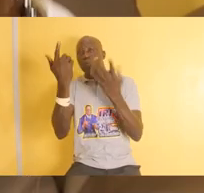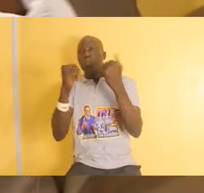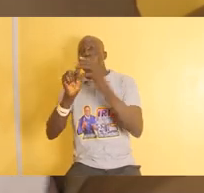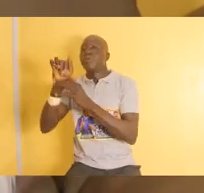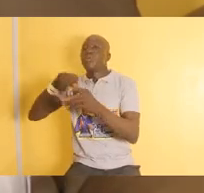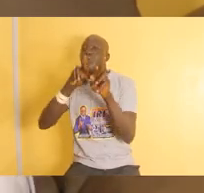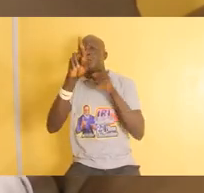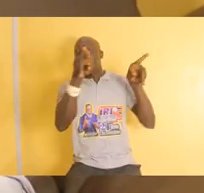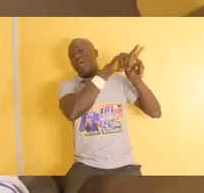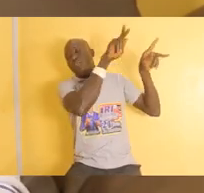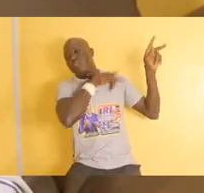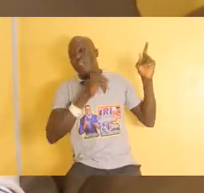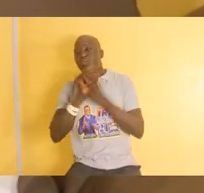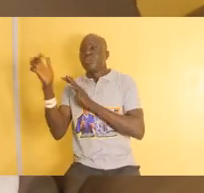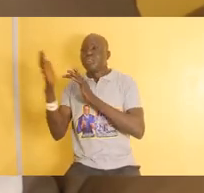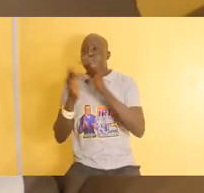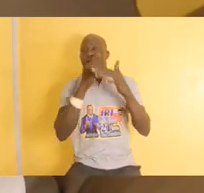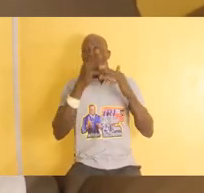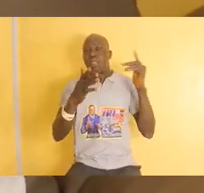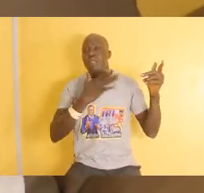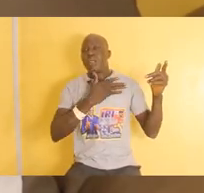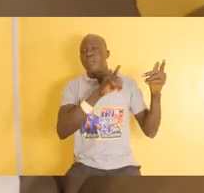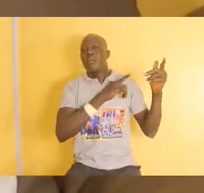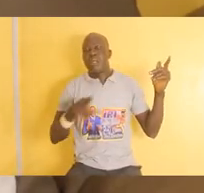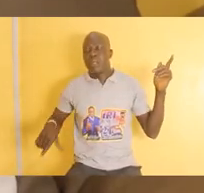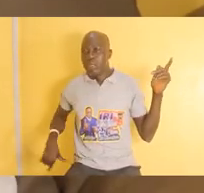Amen. Amen. Amen. Amen. Amen.